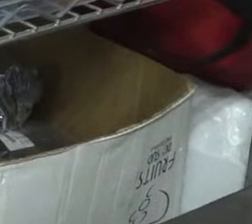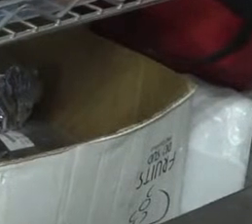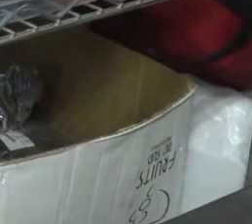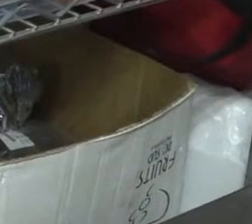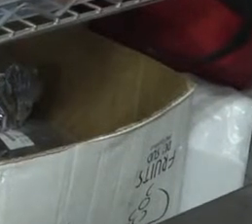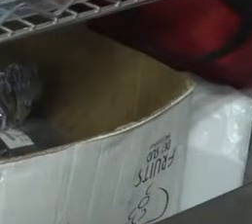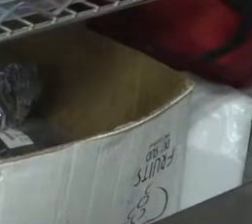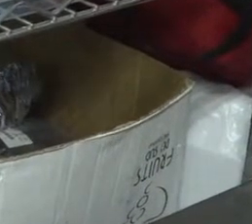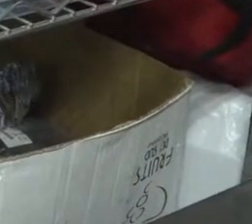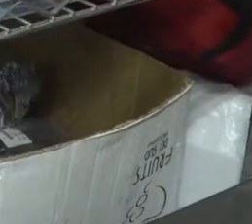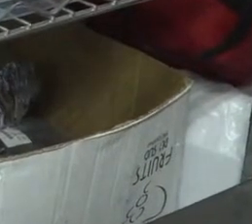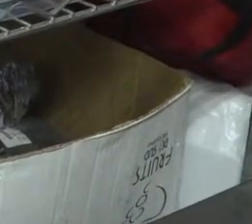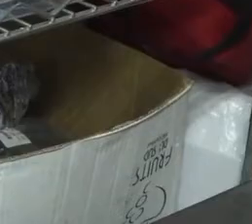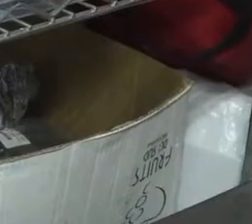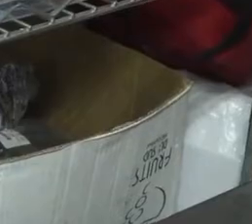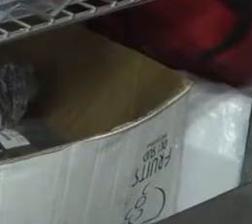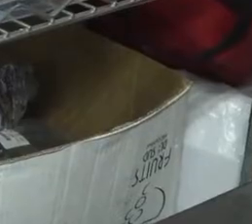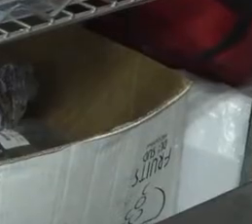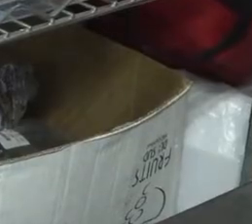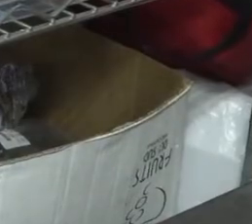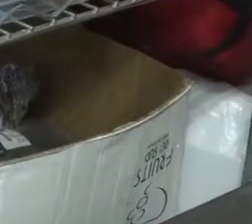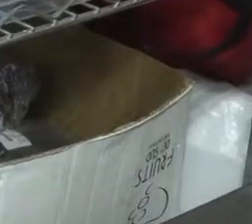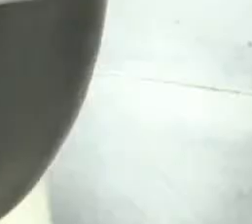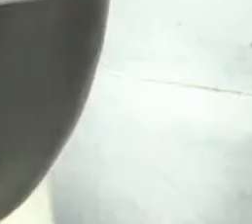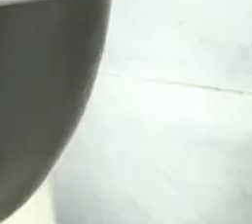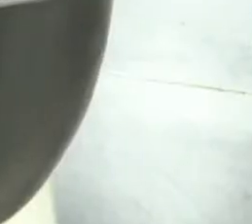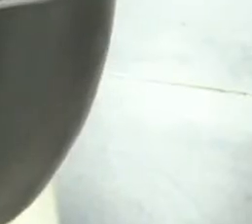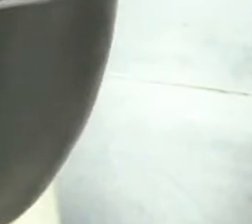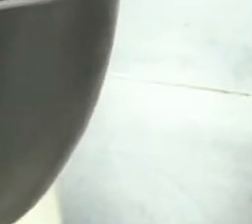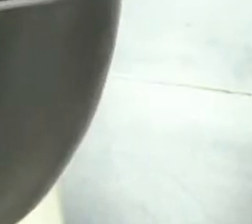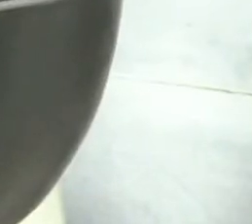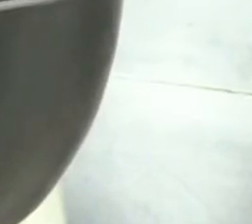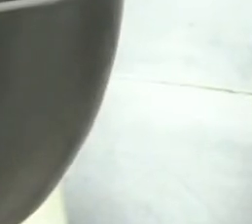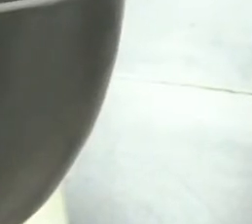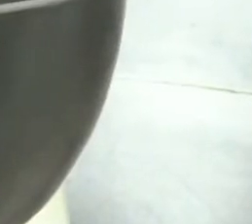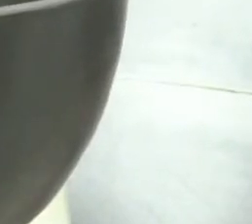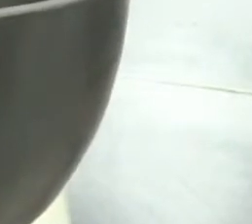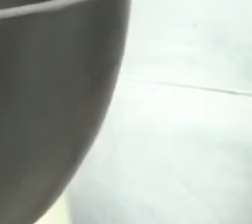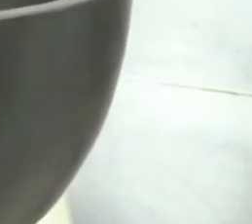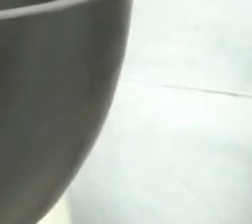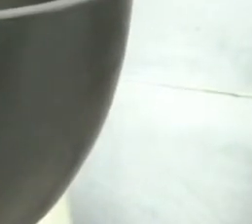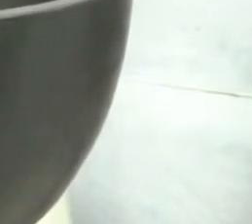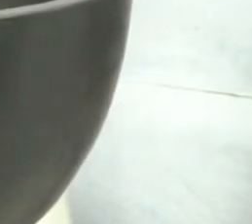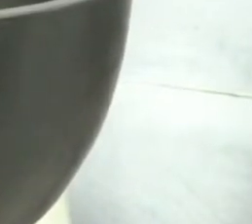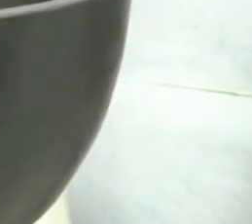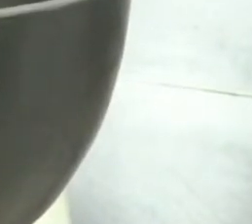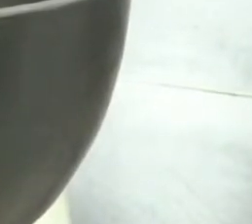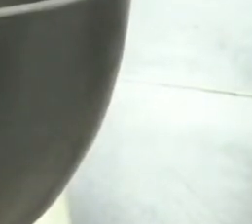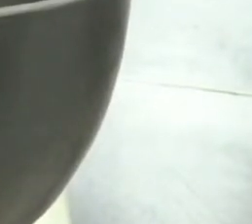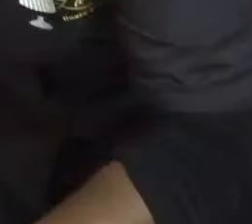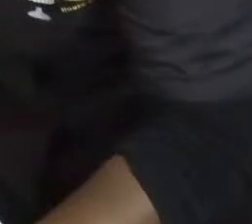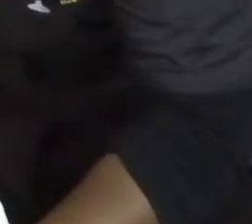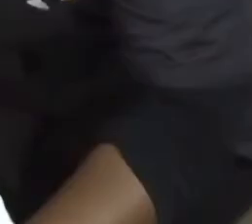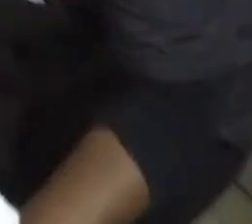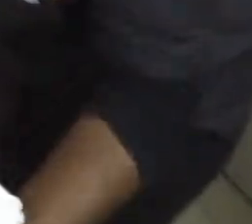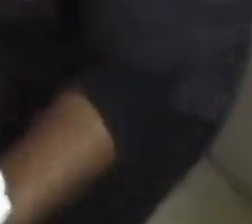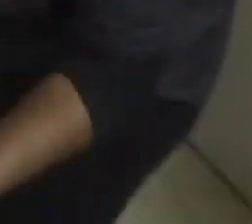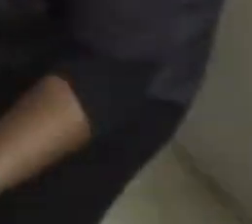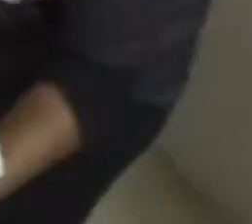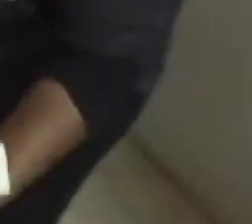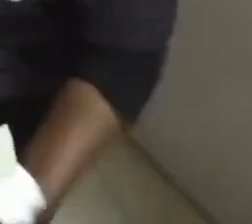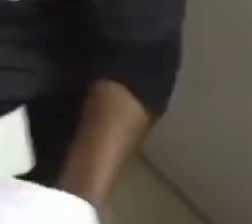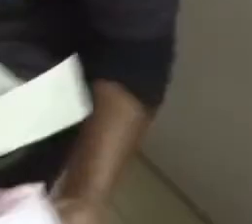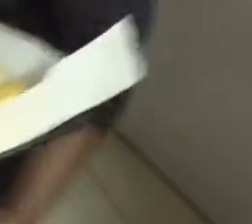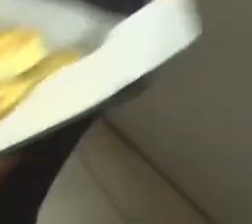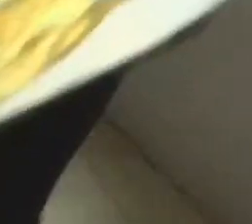Amashishini asakhulayo, i-SMMEs, adlala indima enkulu ekudalweni kwamathuba emisebenzi e-Eastern Cape. Nanku